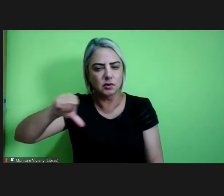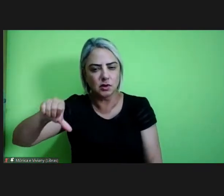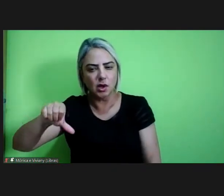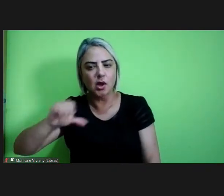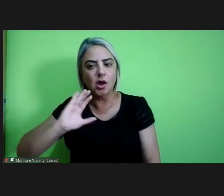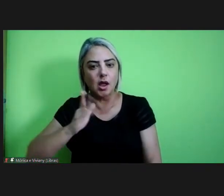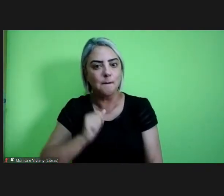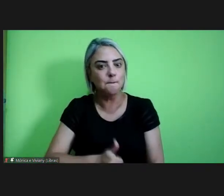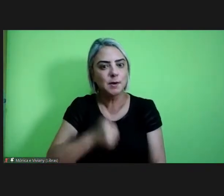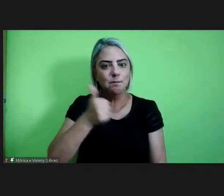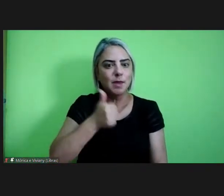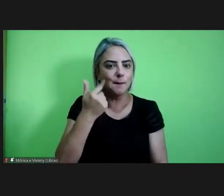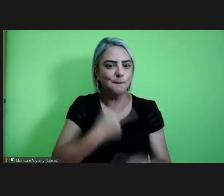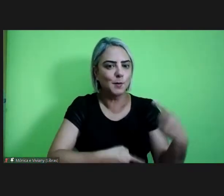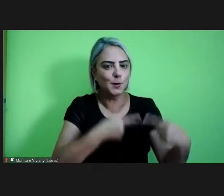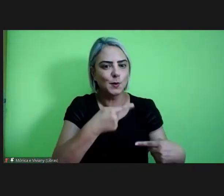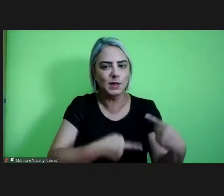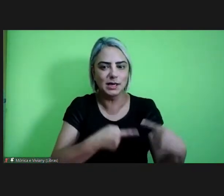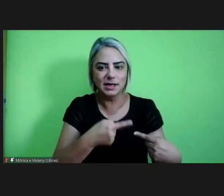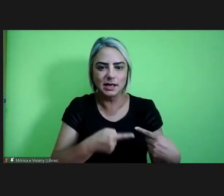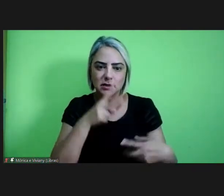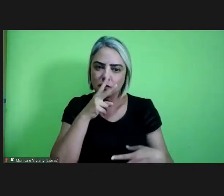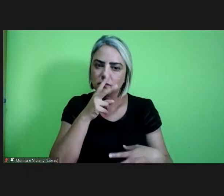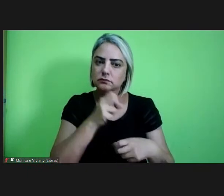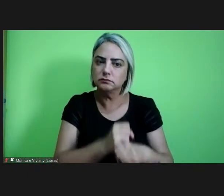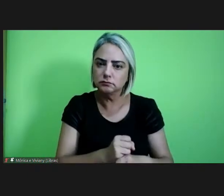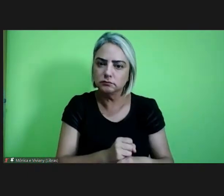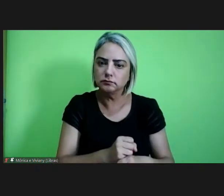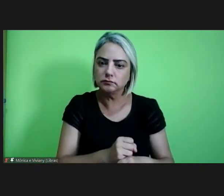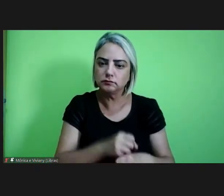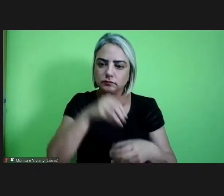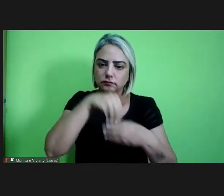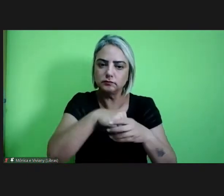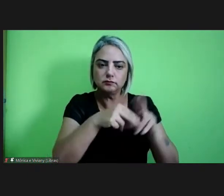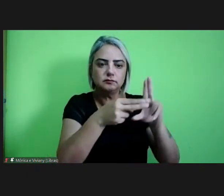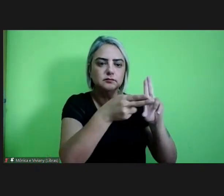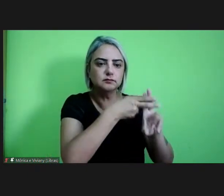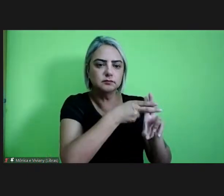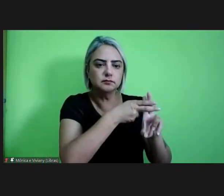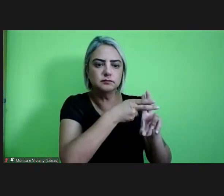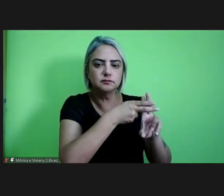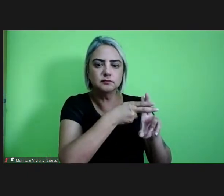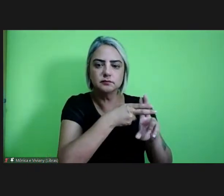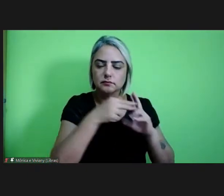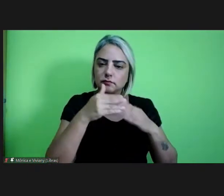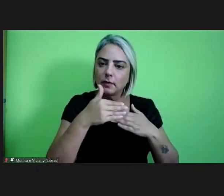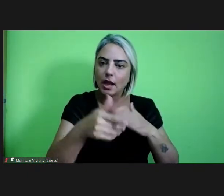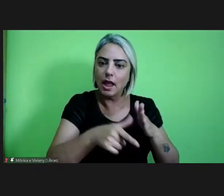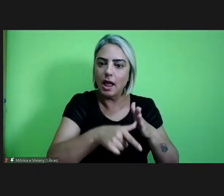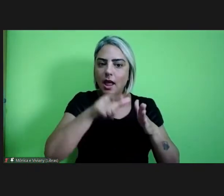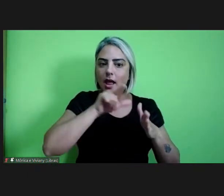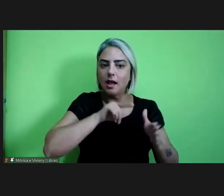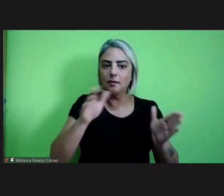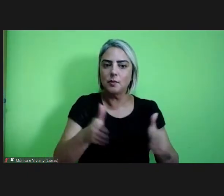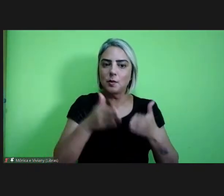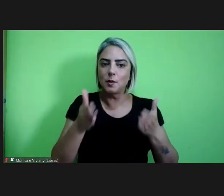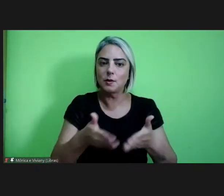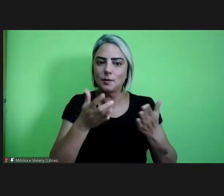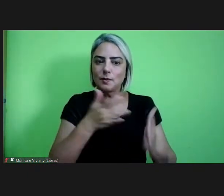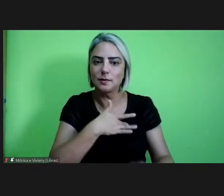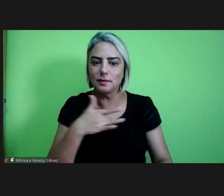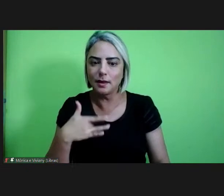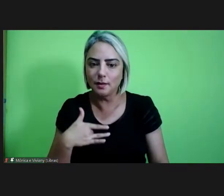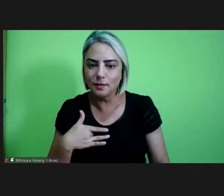in 1999. It was one of the first policies that was a very strong policy within SUS. It precedes